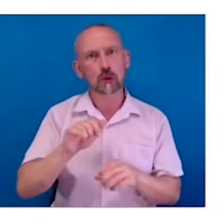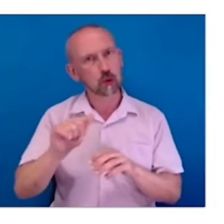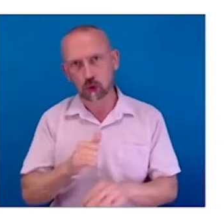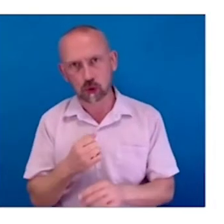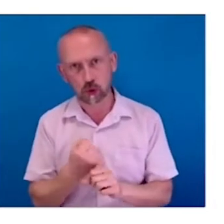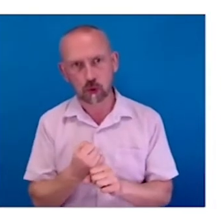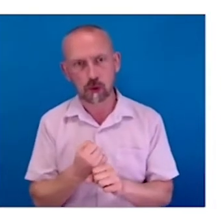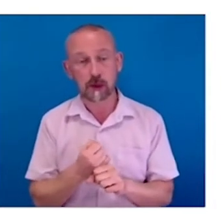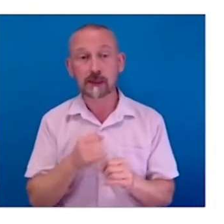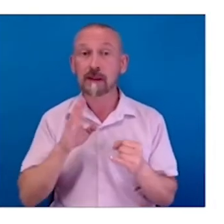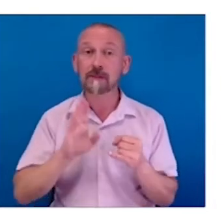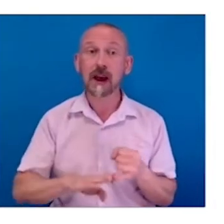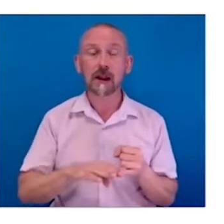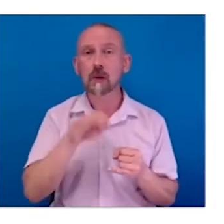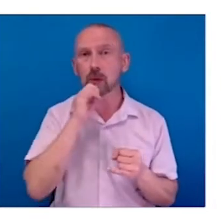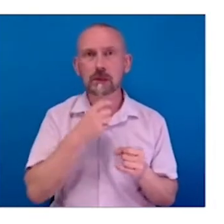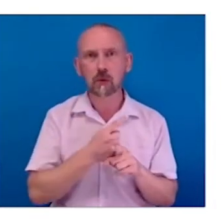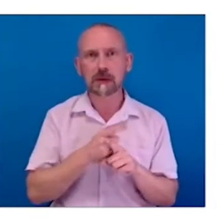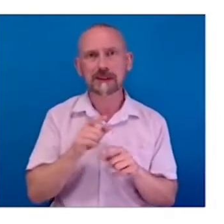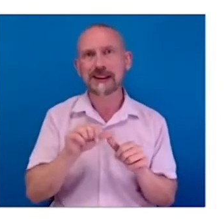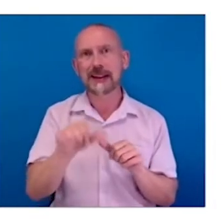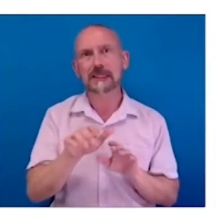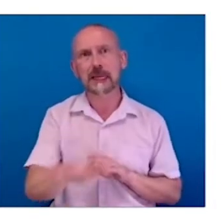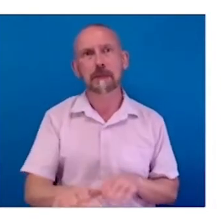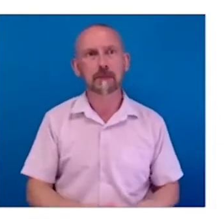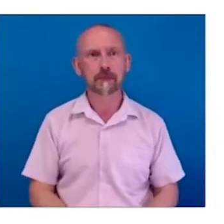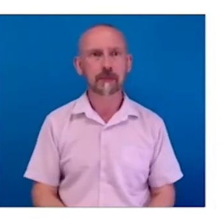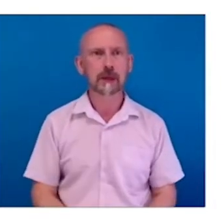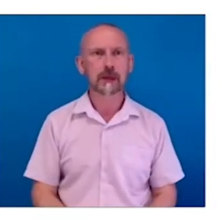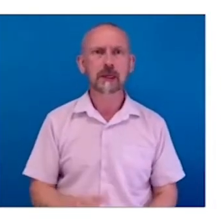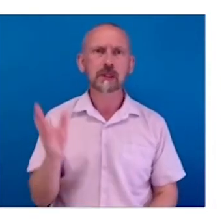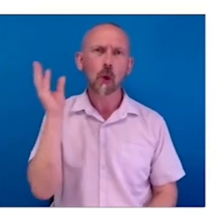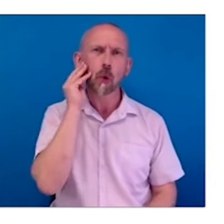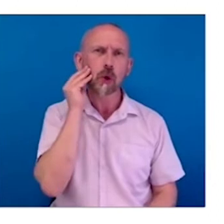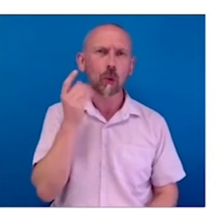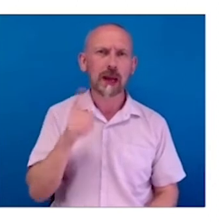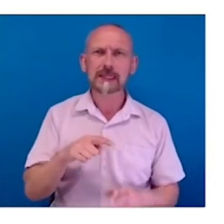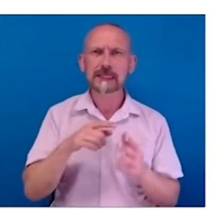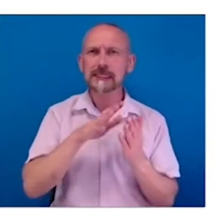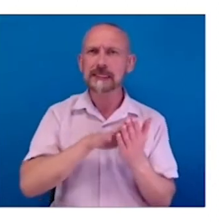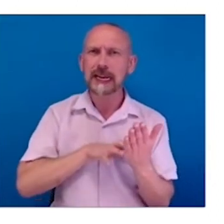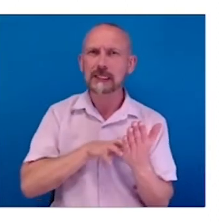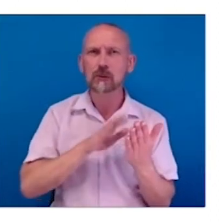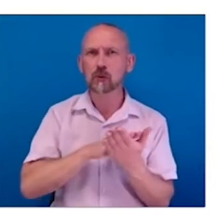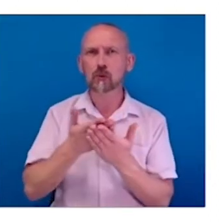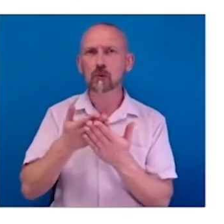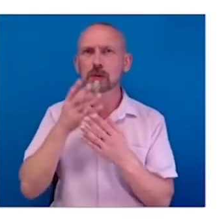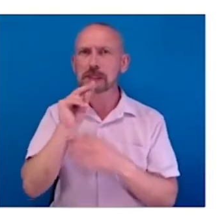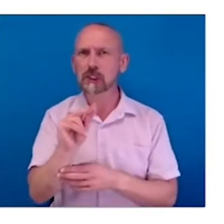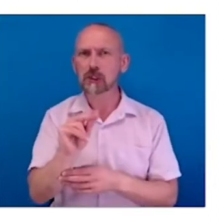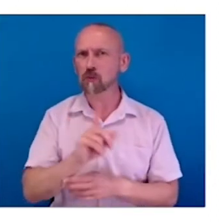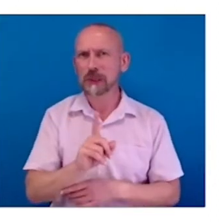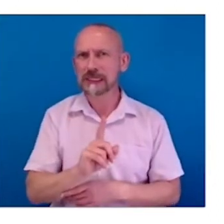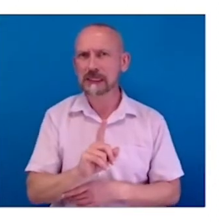steps. So what is audio and text-to-speech, and why does it matter? Around 9 in 10 people who are